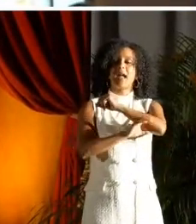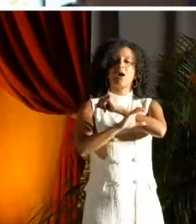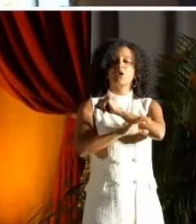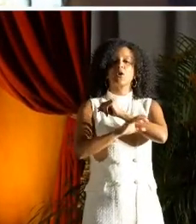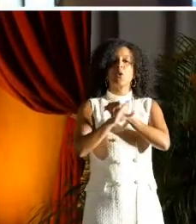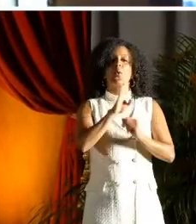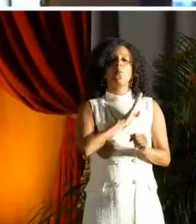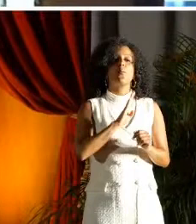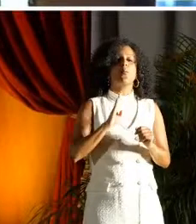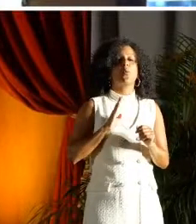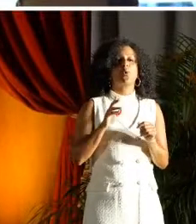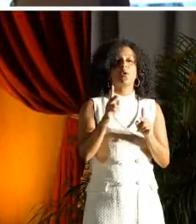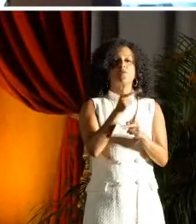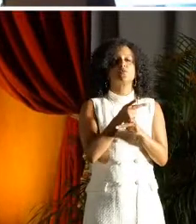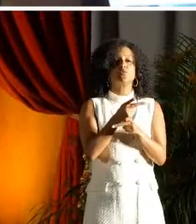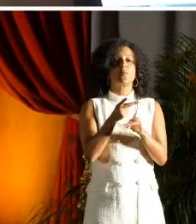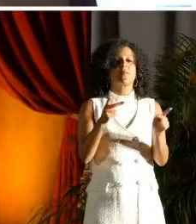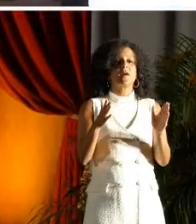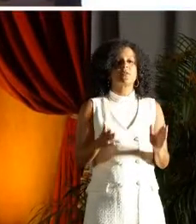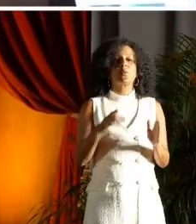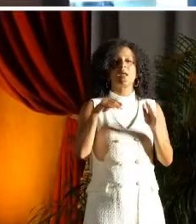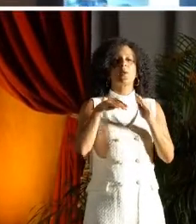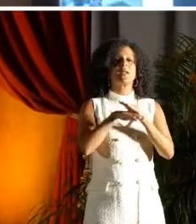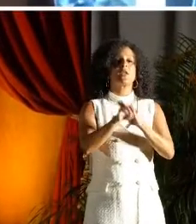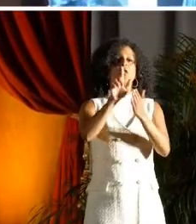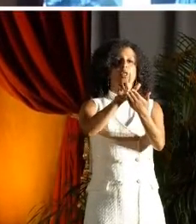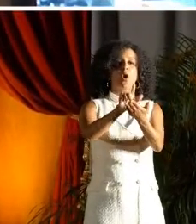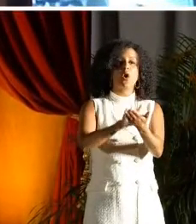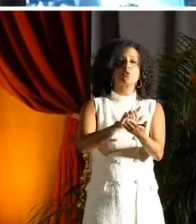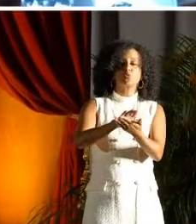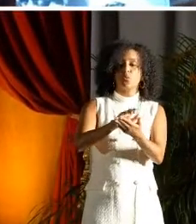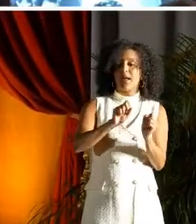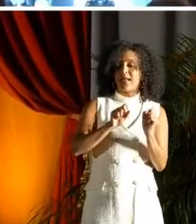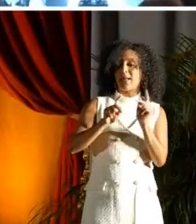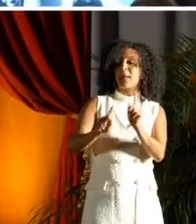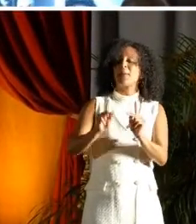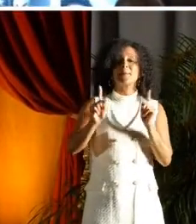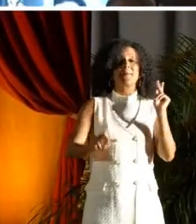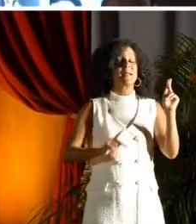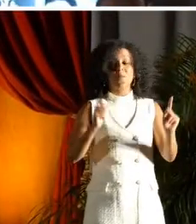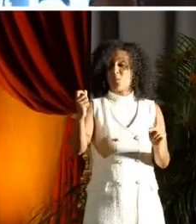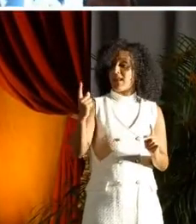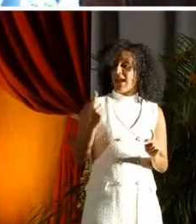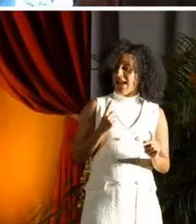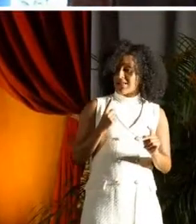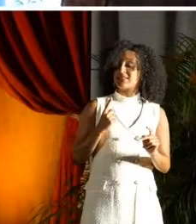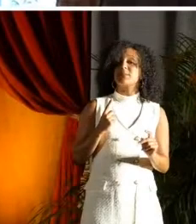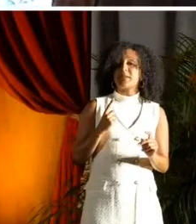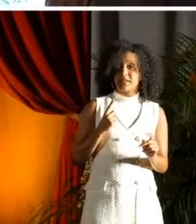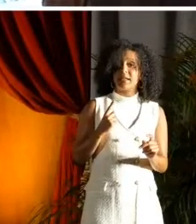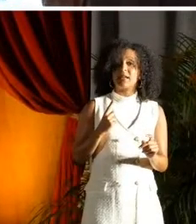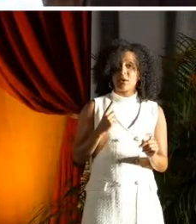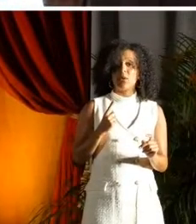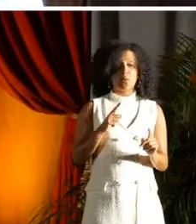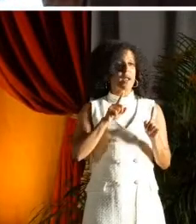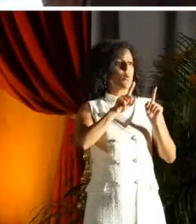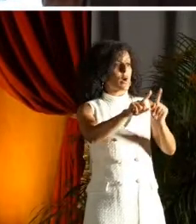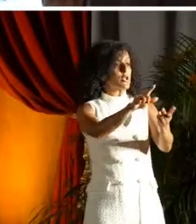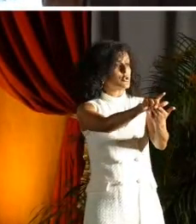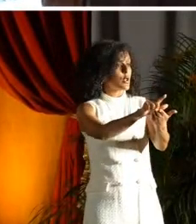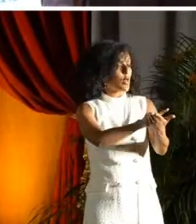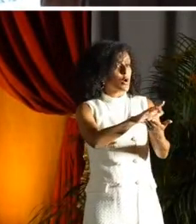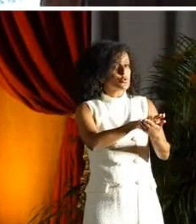Supervisors. And when I was in law school after coming back, people would ask me when I was in law